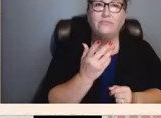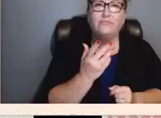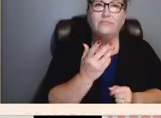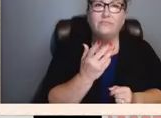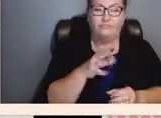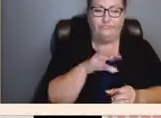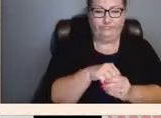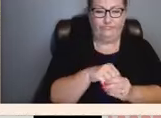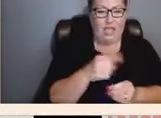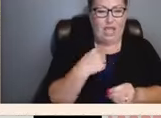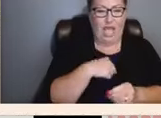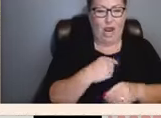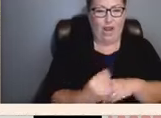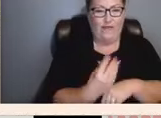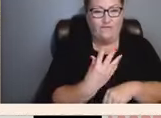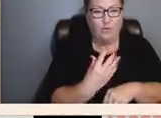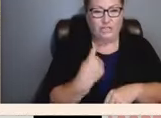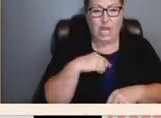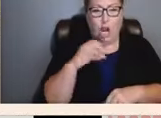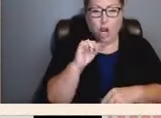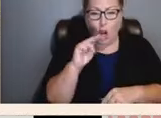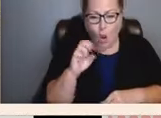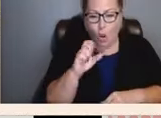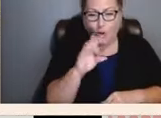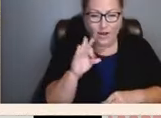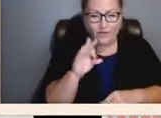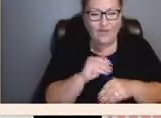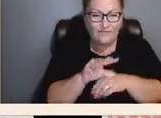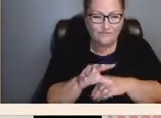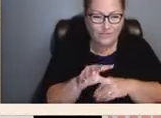our cone of influence? What can we really do?